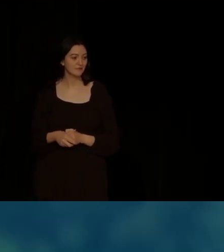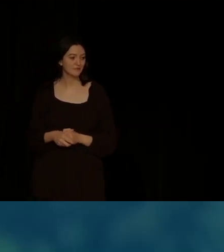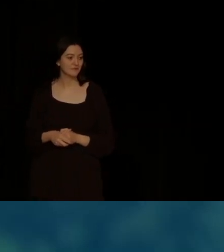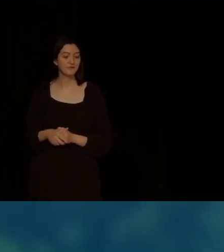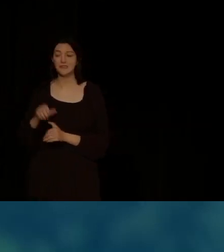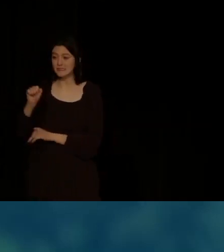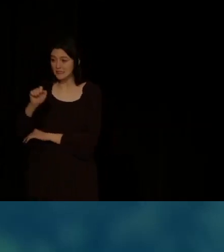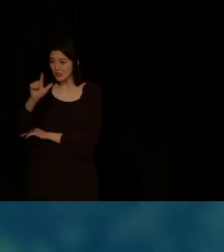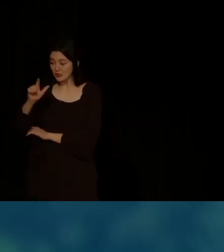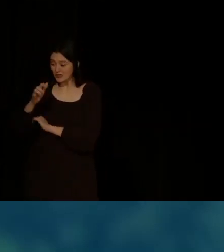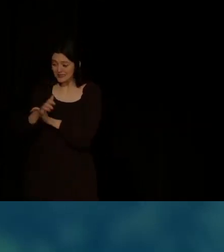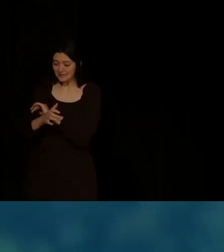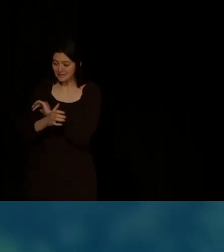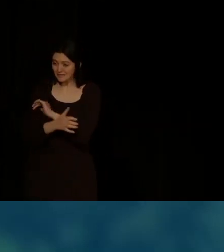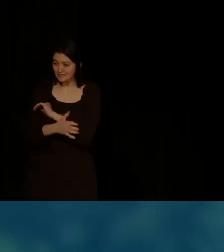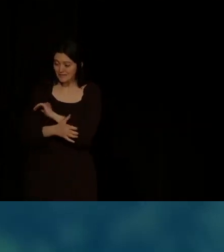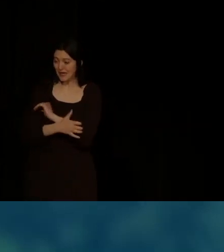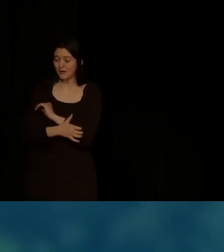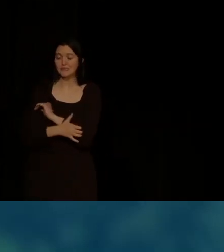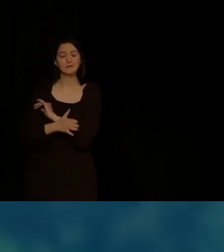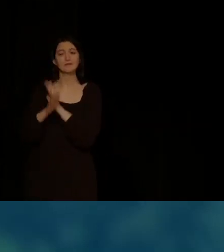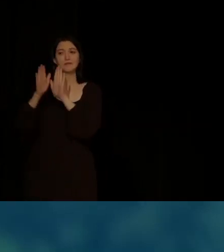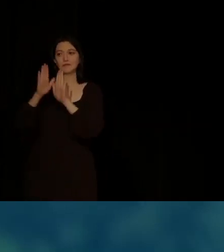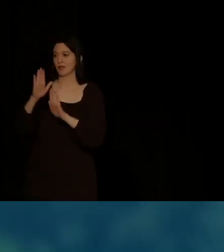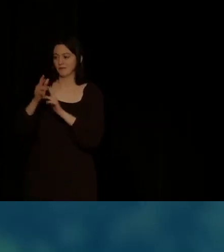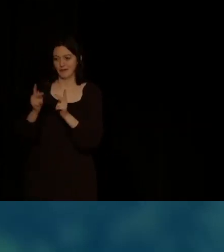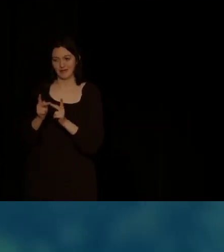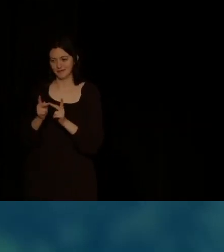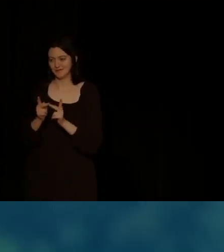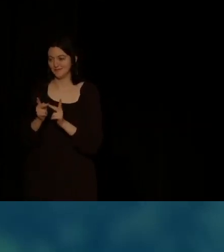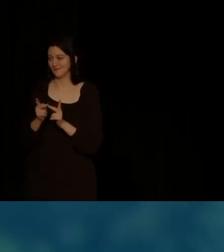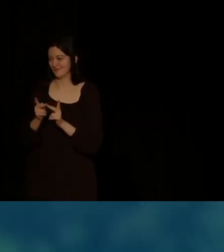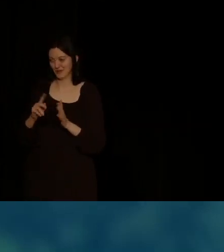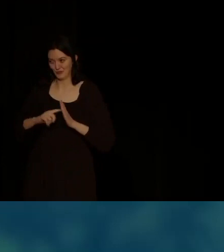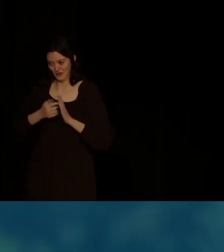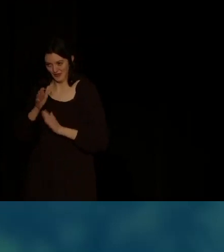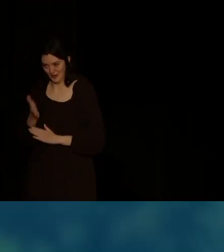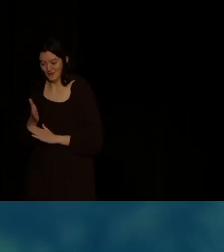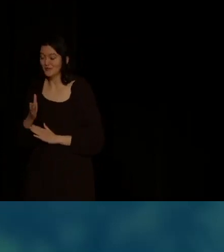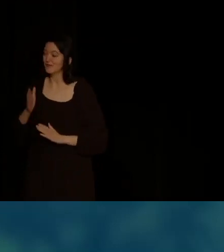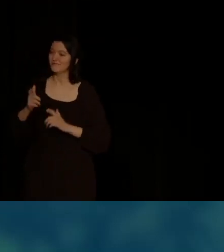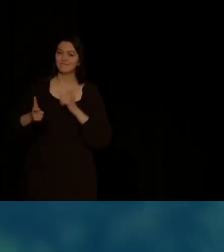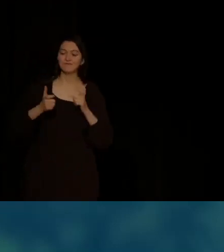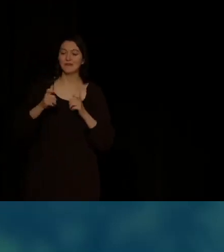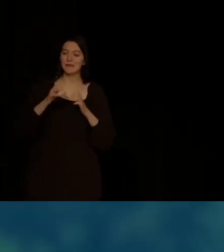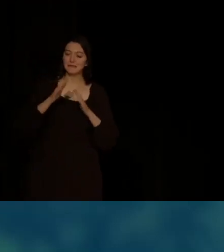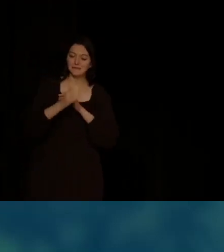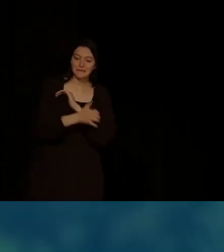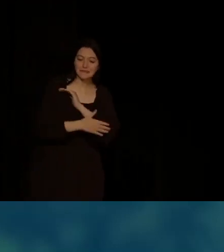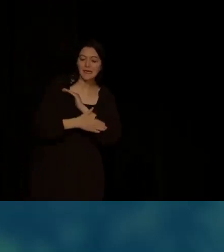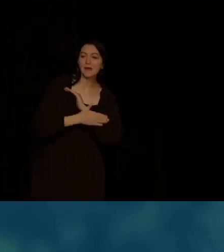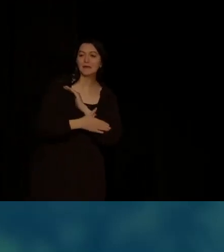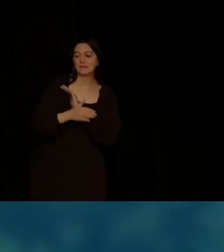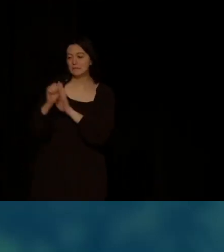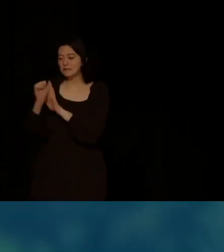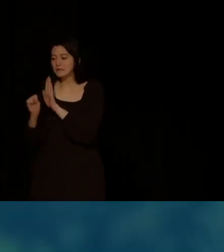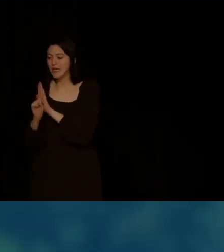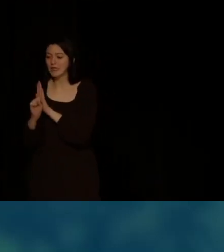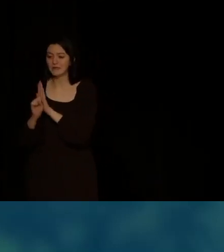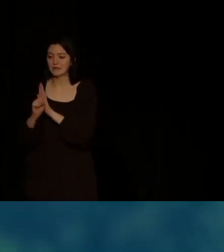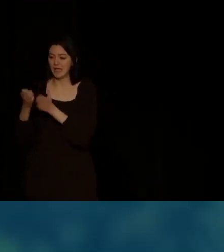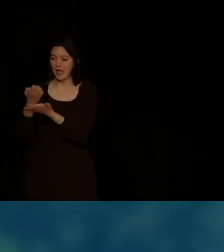St. Louis County is a great place to be. Let's start there. We're the largest county in the state, we're the economic engine of the